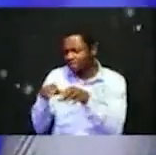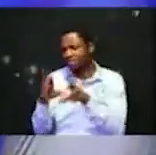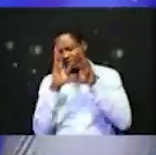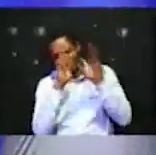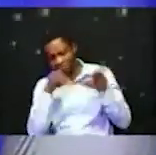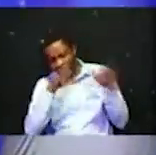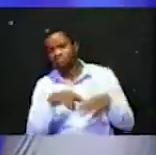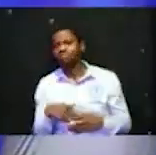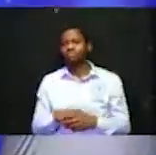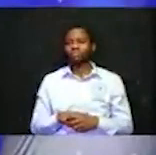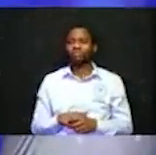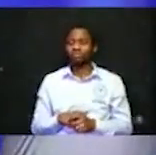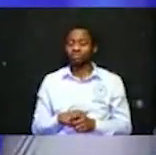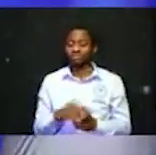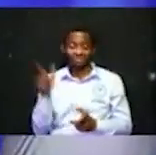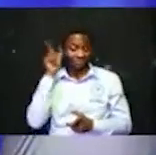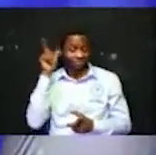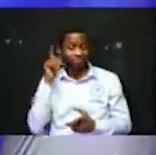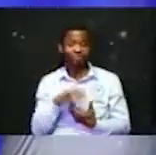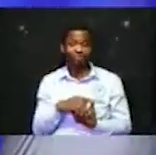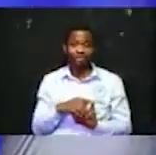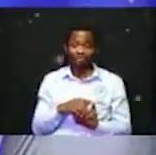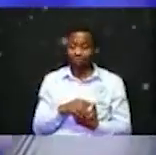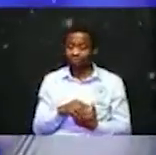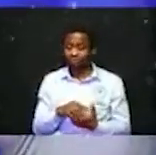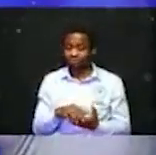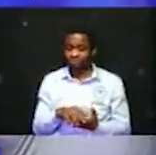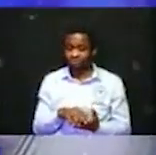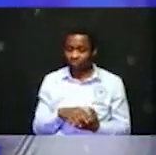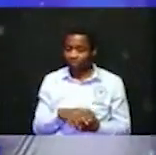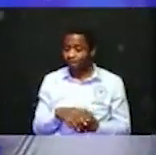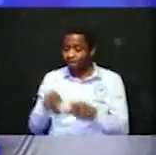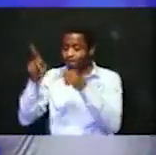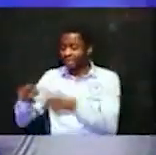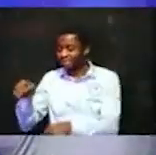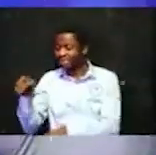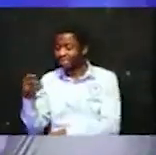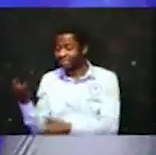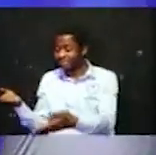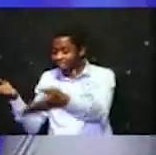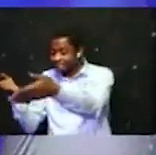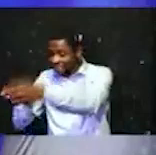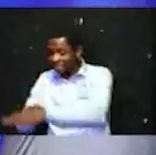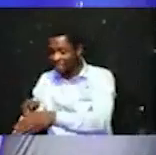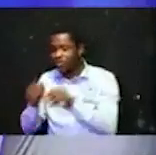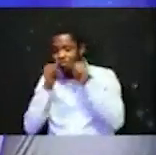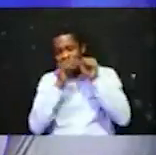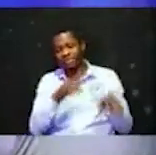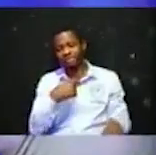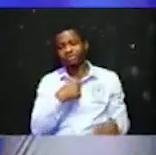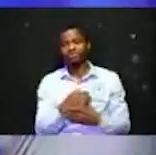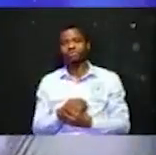listening to this big one. The one who was dying blessed me. I made a widow's